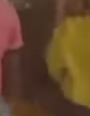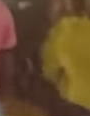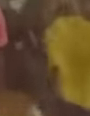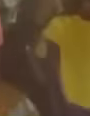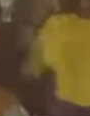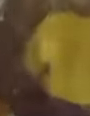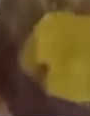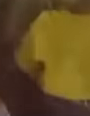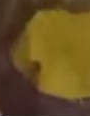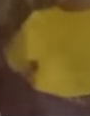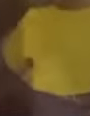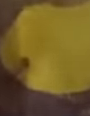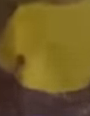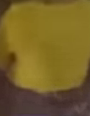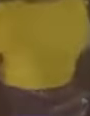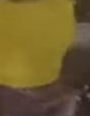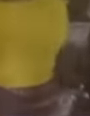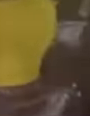Jesus.